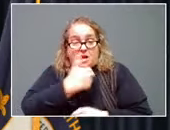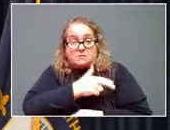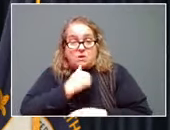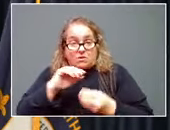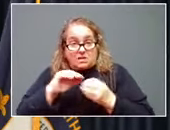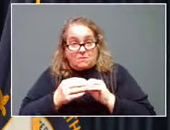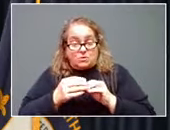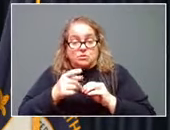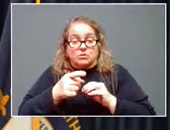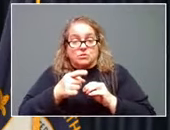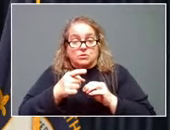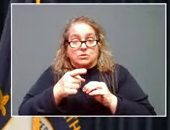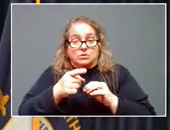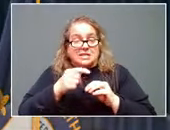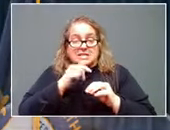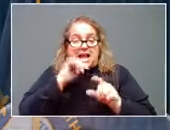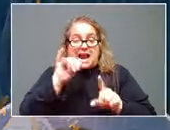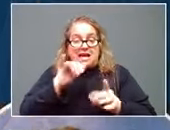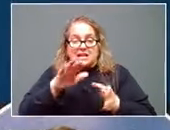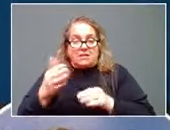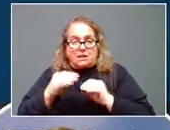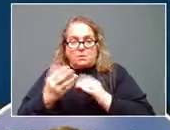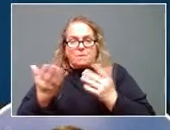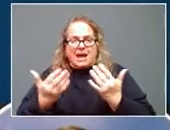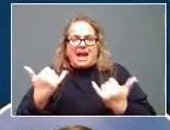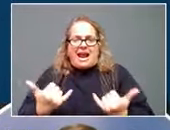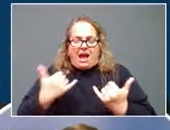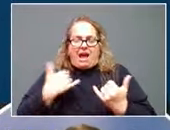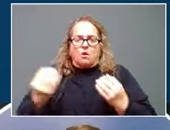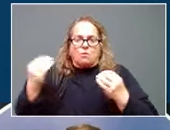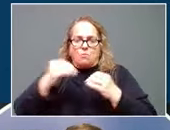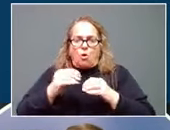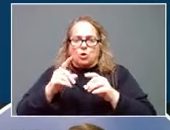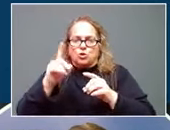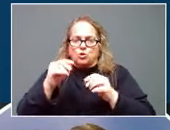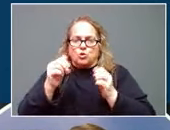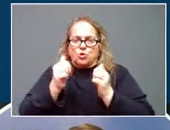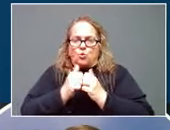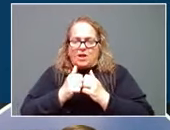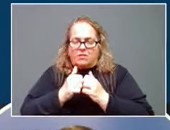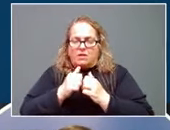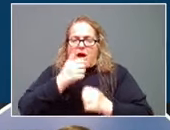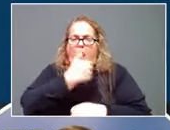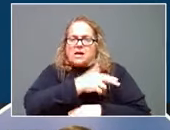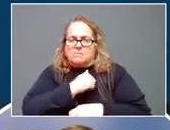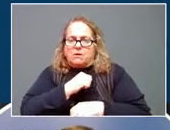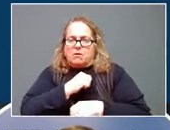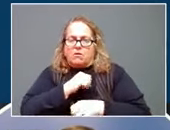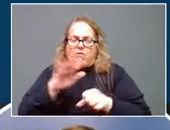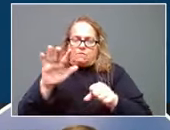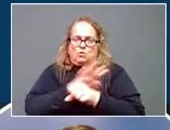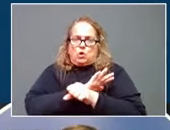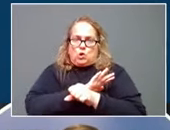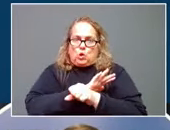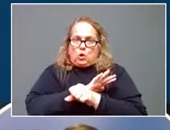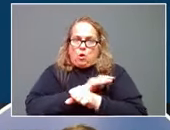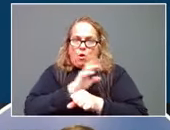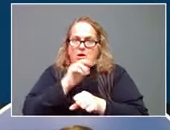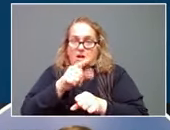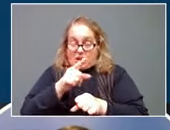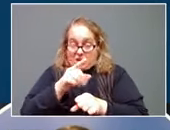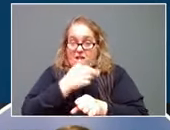number, now may have more to do with capacity, hospital capacity, right? When we reach hospital capacity, we see